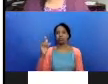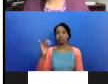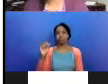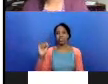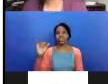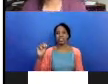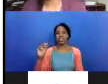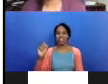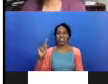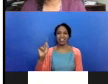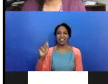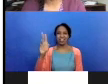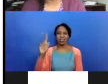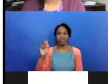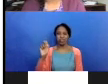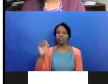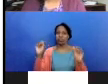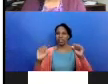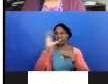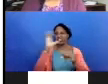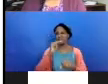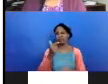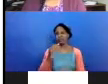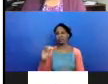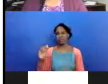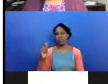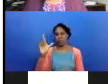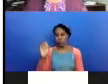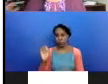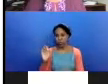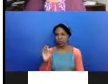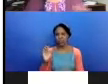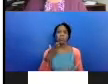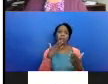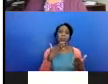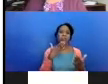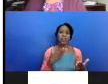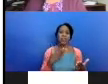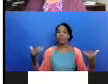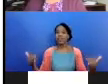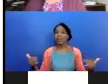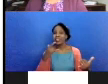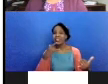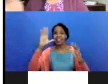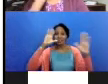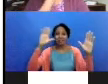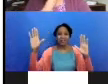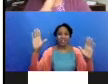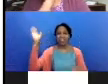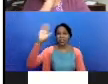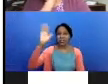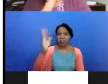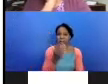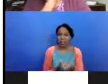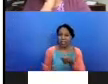pretty easily. Thank you so much for being so gracious. So with that, I'll say goodbye to everyone, and we look forward to having